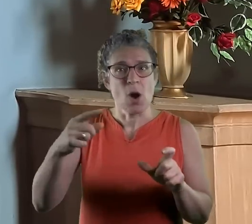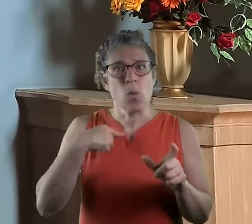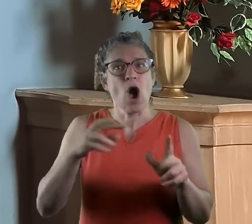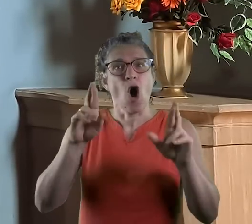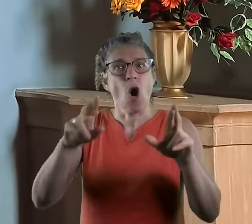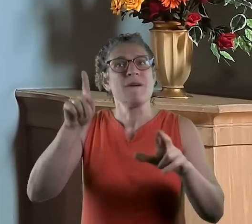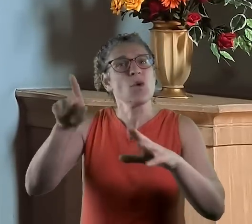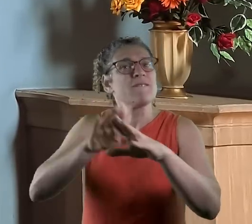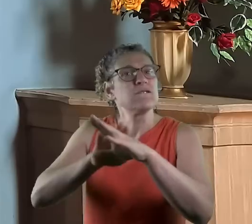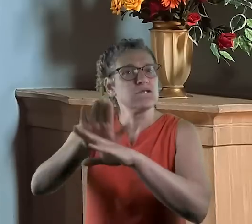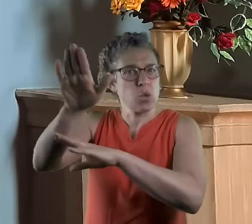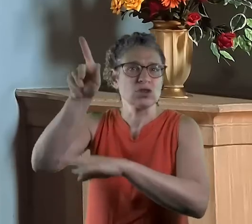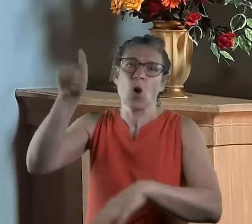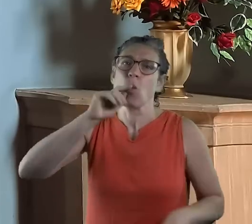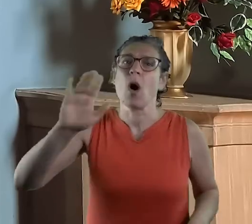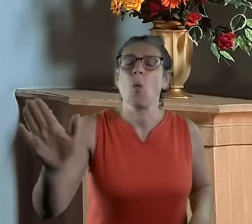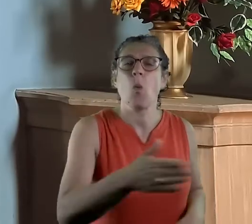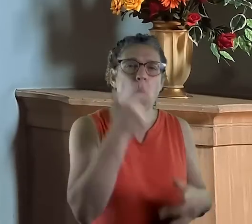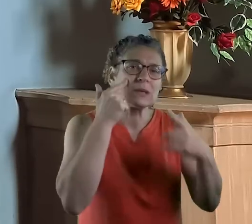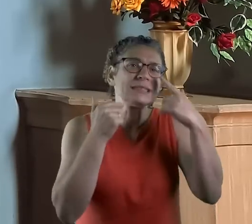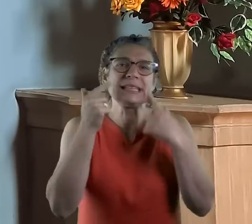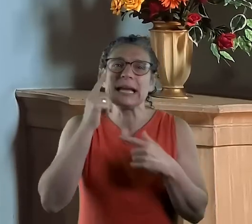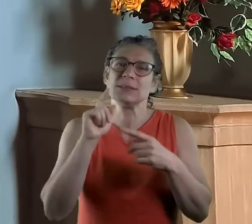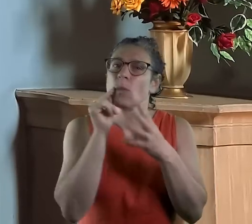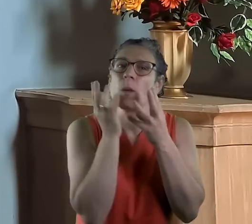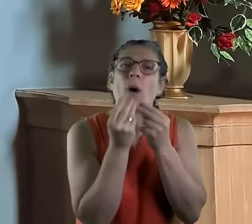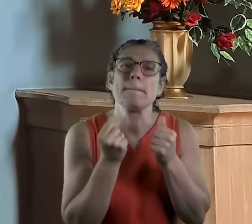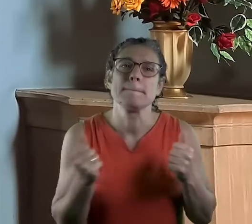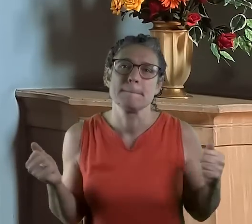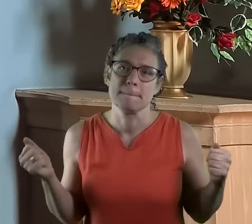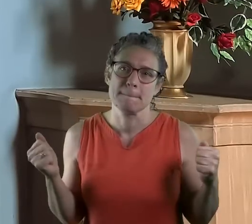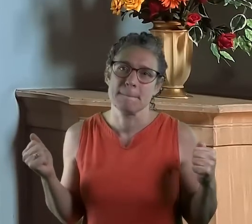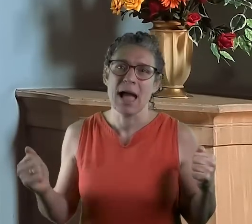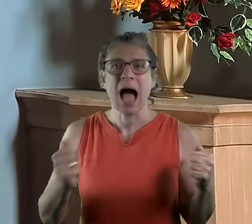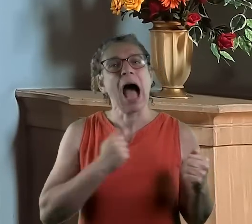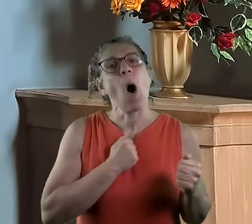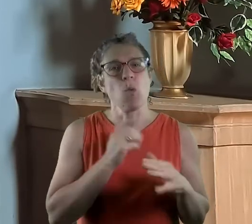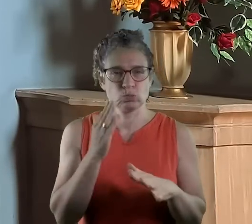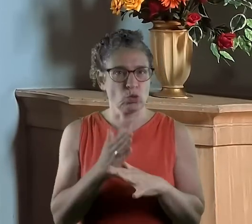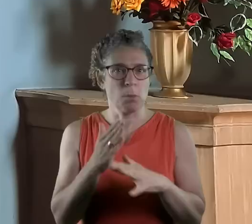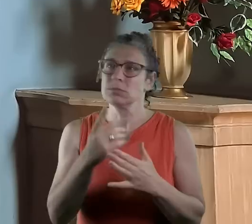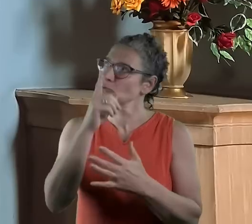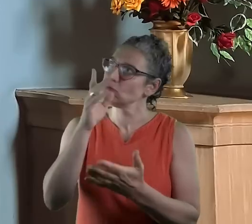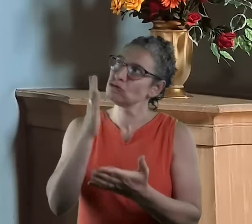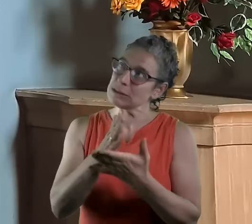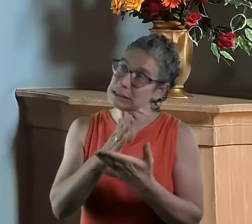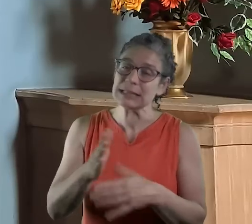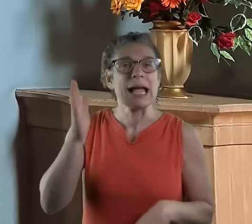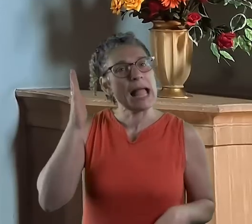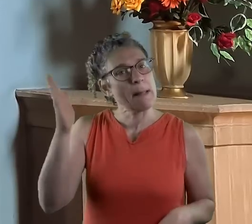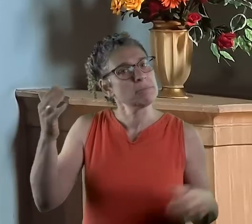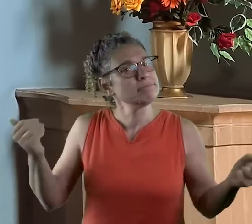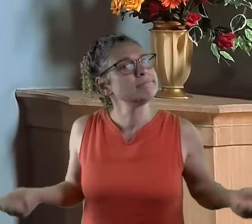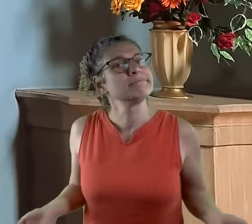distant future reality where he will wipe every tear from our eyes. Our job then is simply to trust in